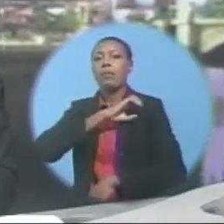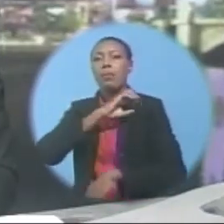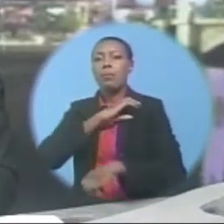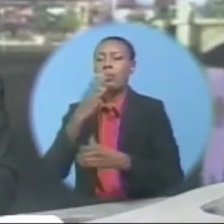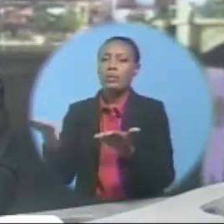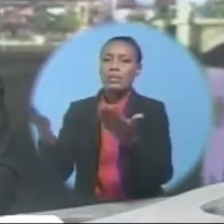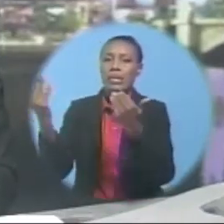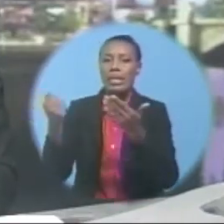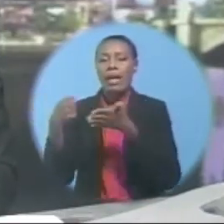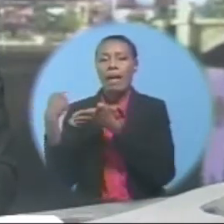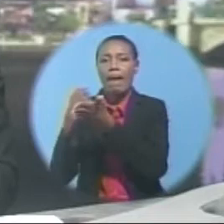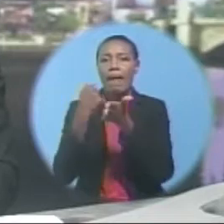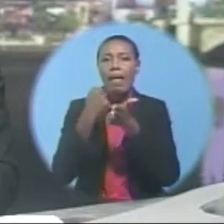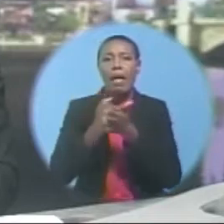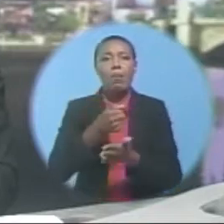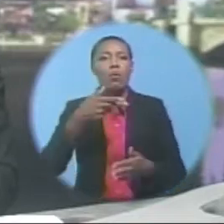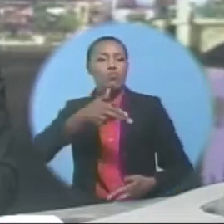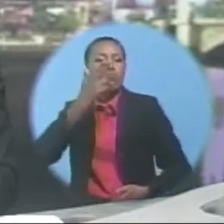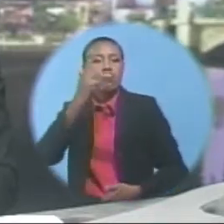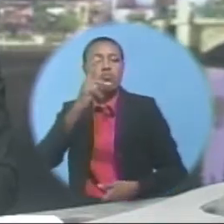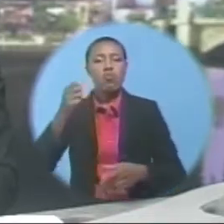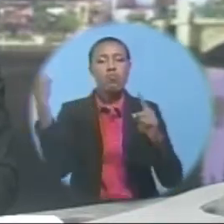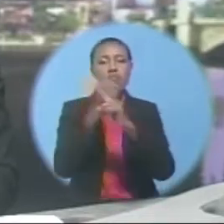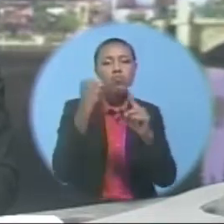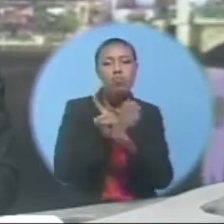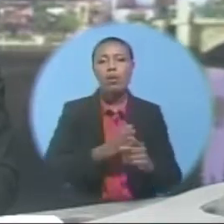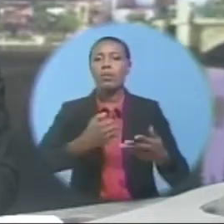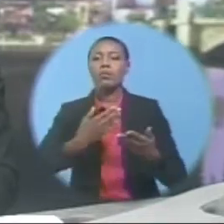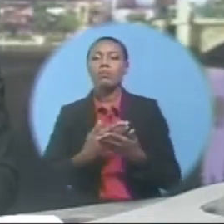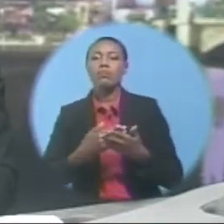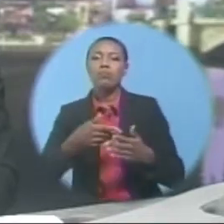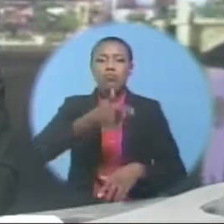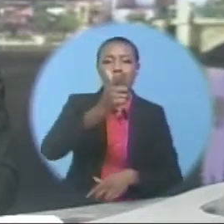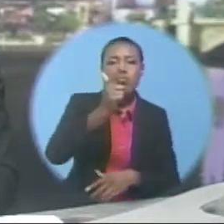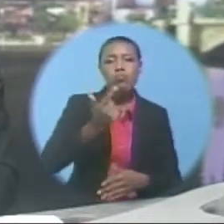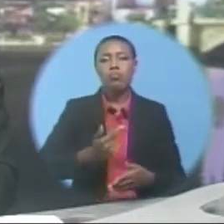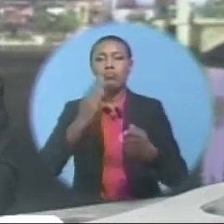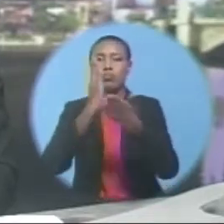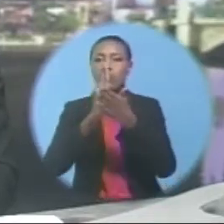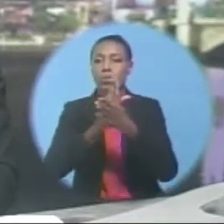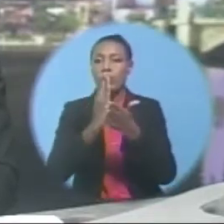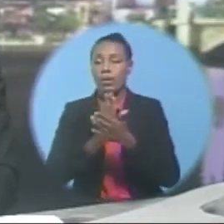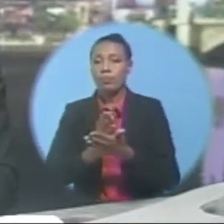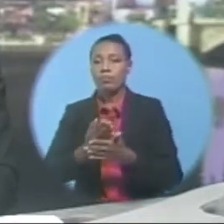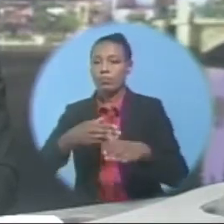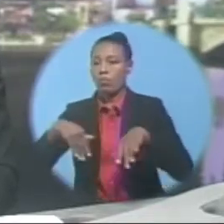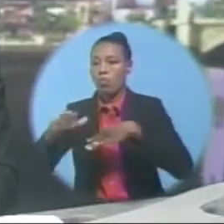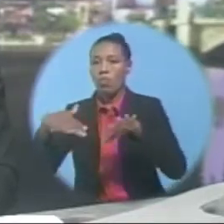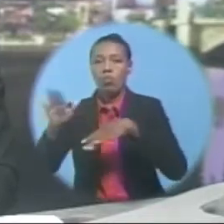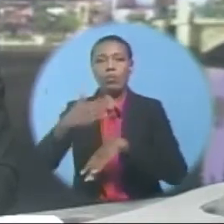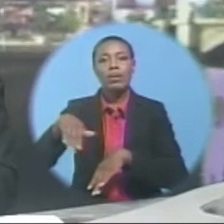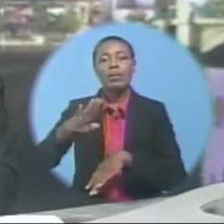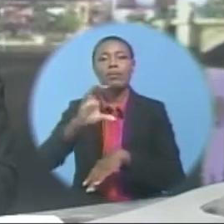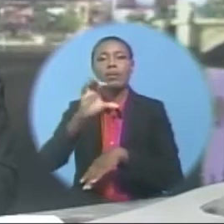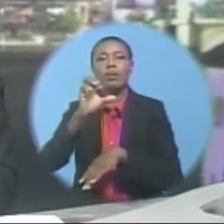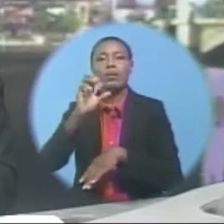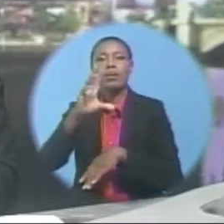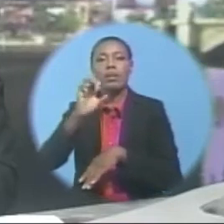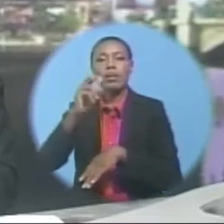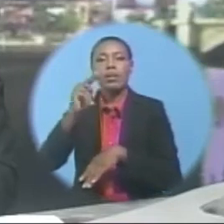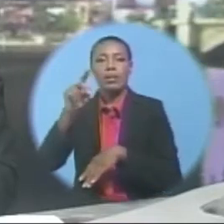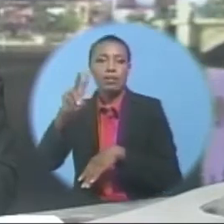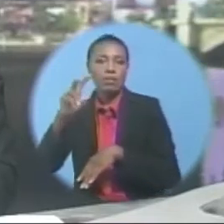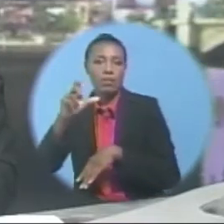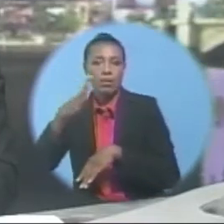combat gun violence there. It comes following a walkthrough of Gull Hill, Caneville Crescent, and neighboring communities by senior members